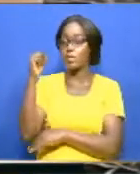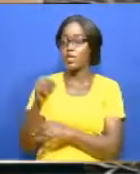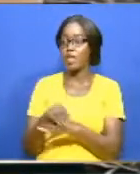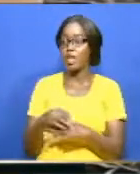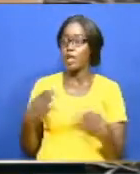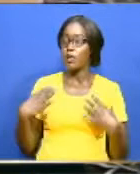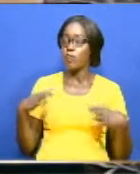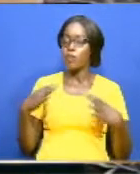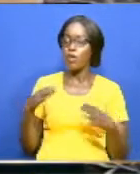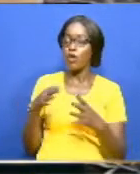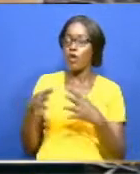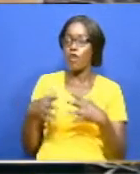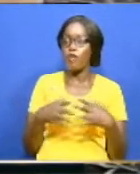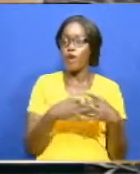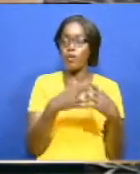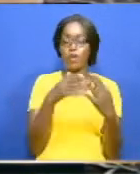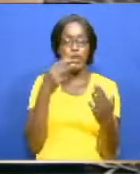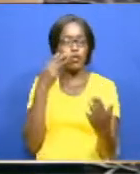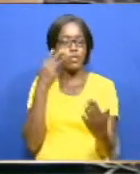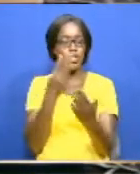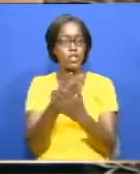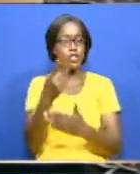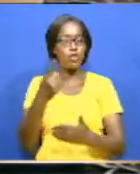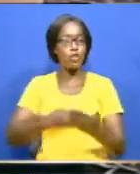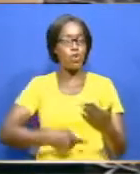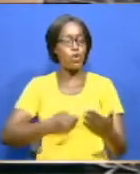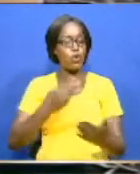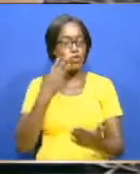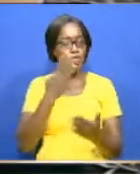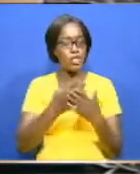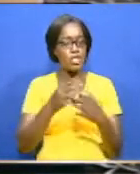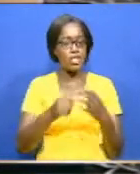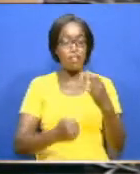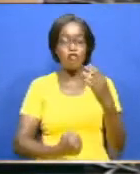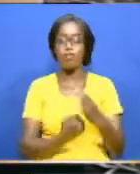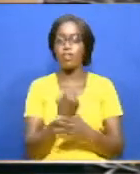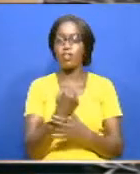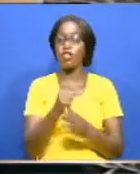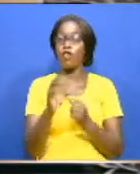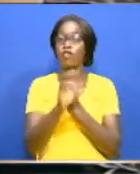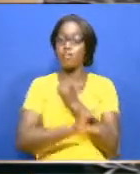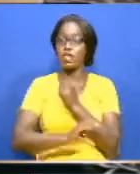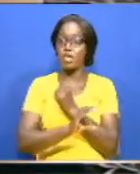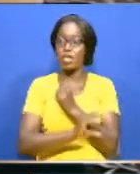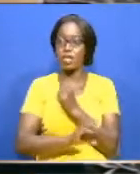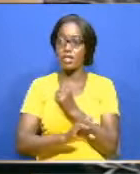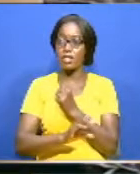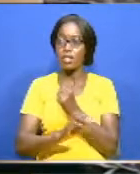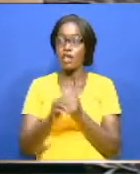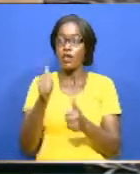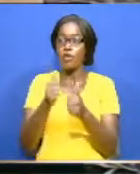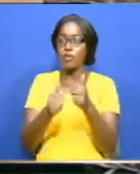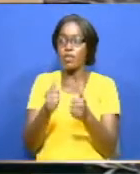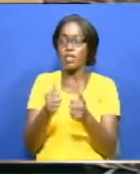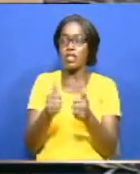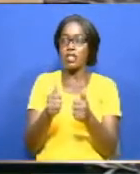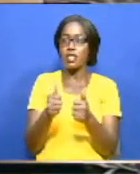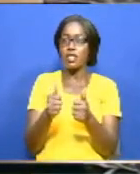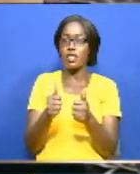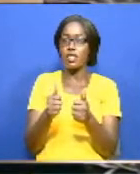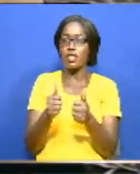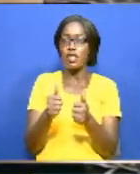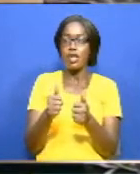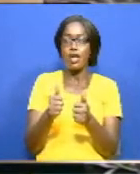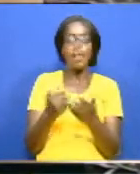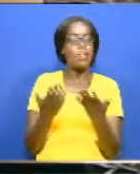America, witnessing what we have witnessed since the founding of this country, which is that the